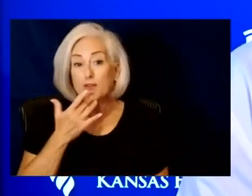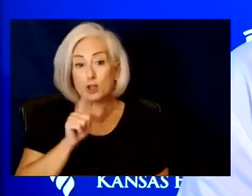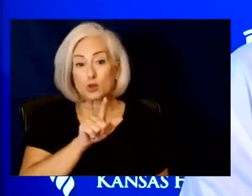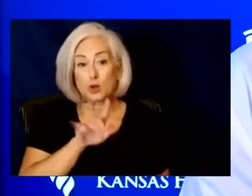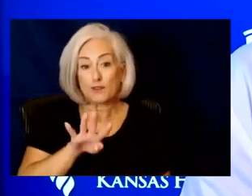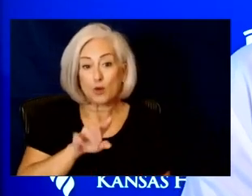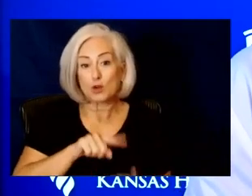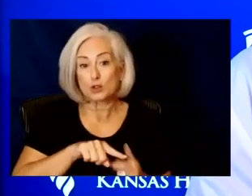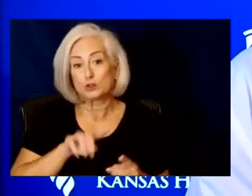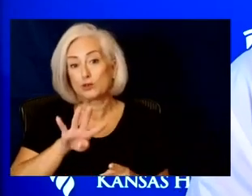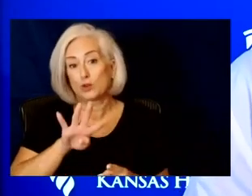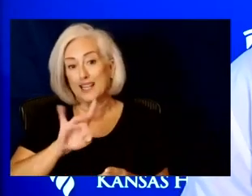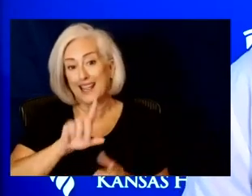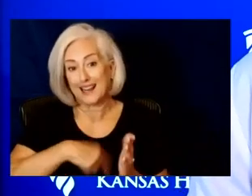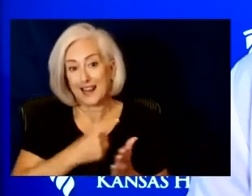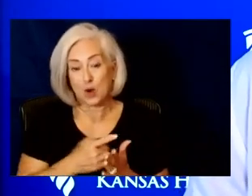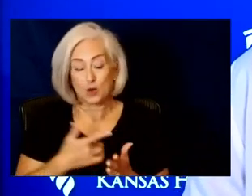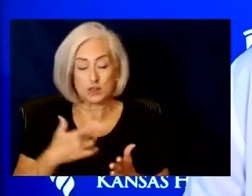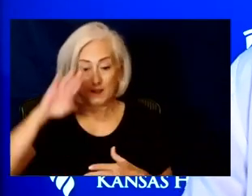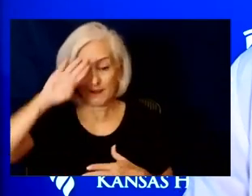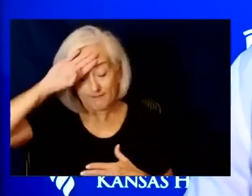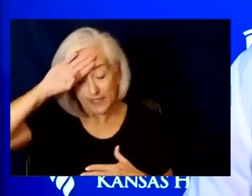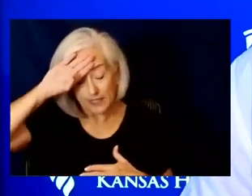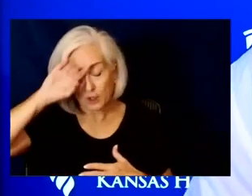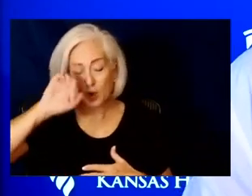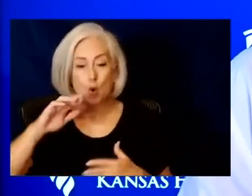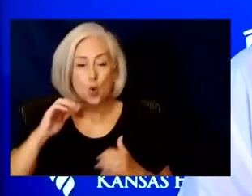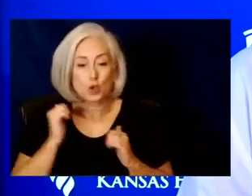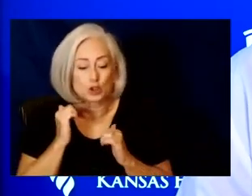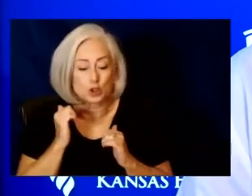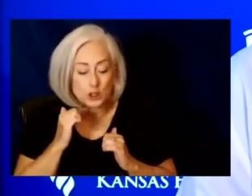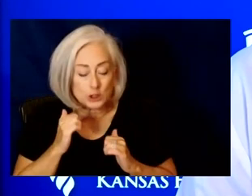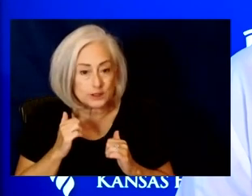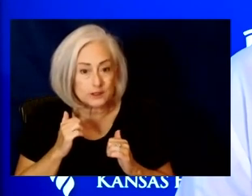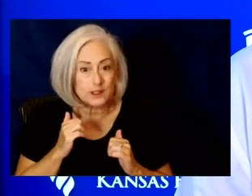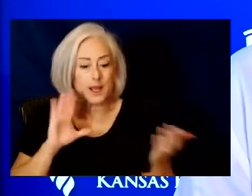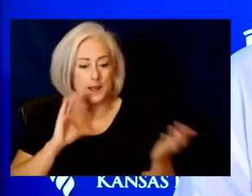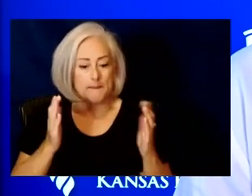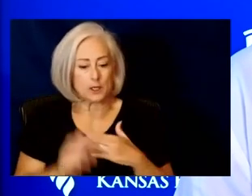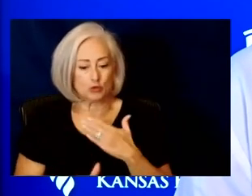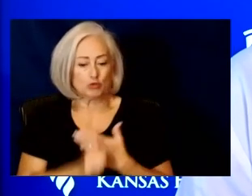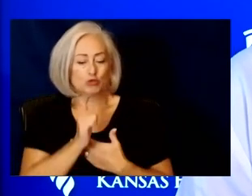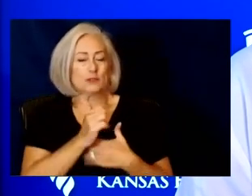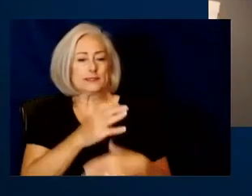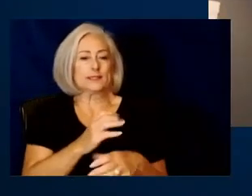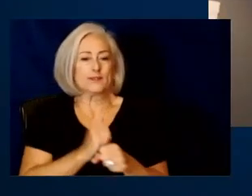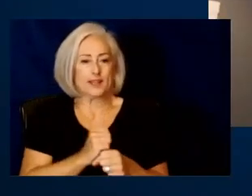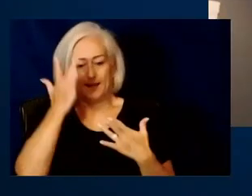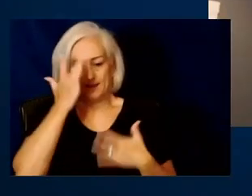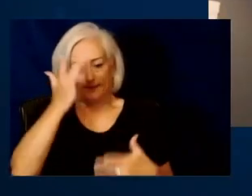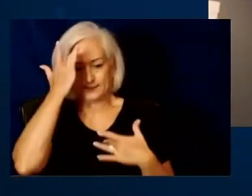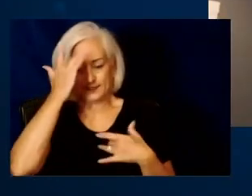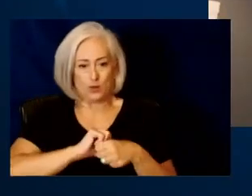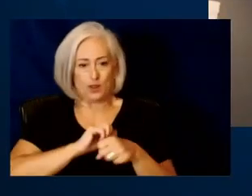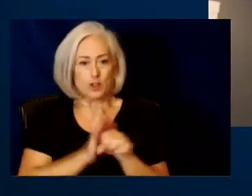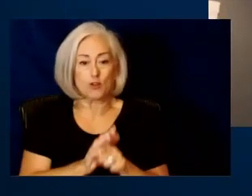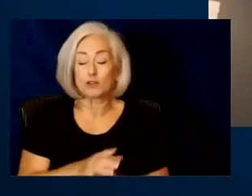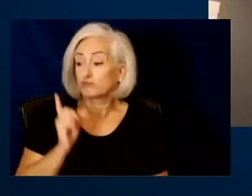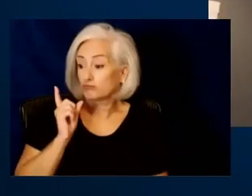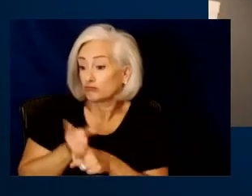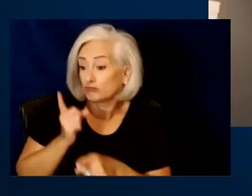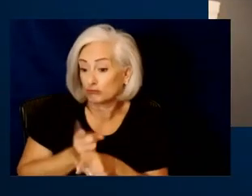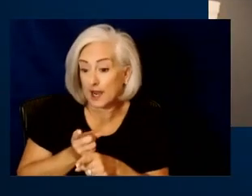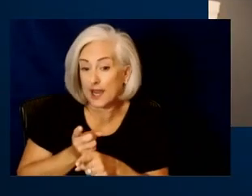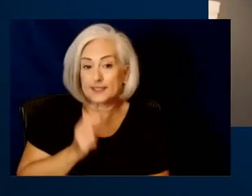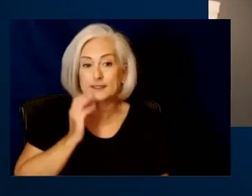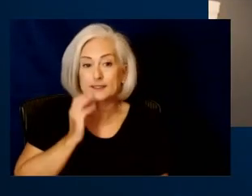chills or something like that compared to the risk of actually getting the infection itself. And the long-term thanks to code, which we just heard from the prior viewer,